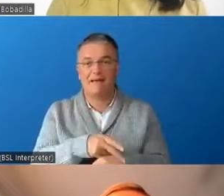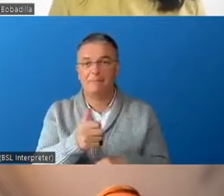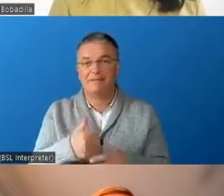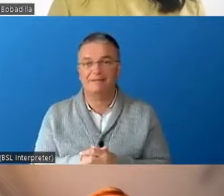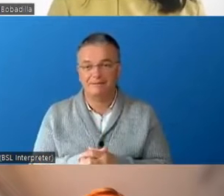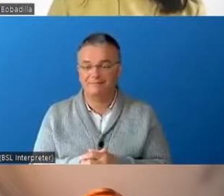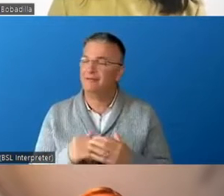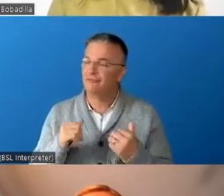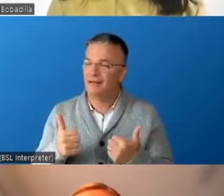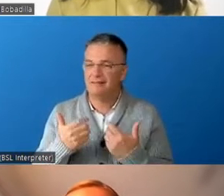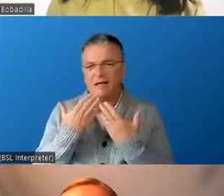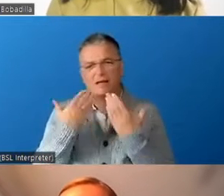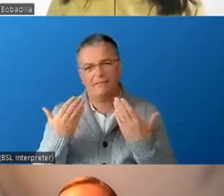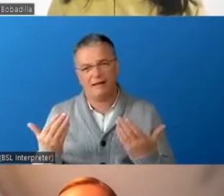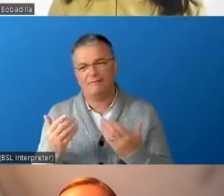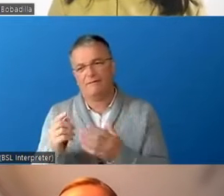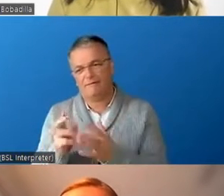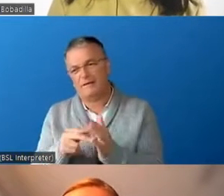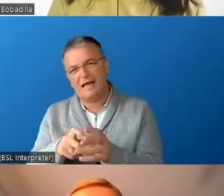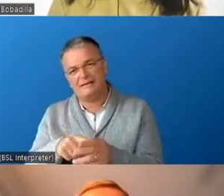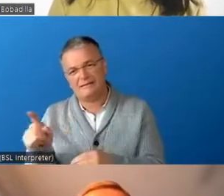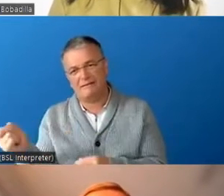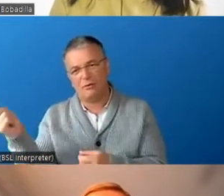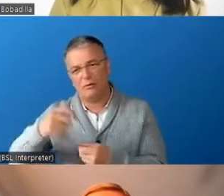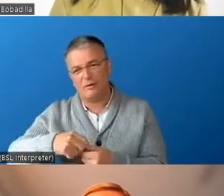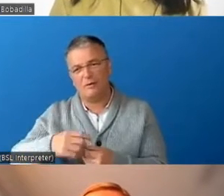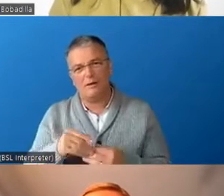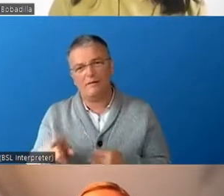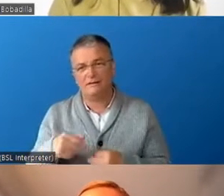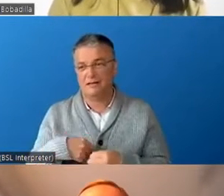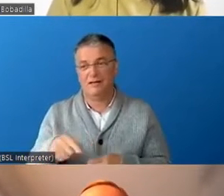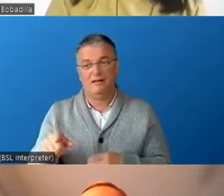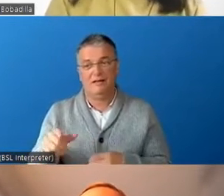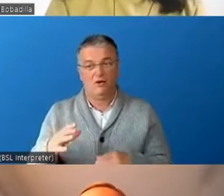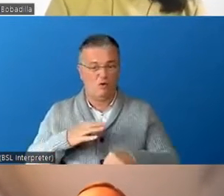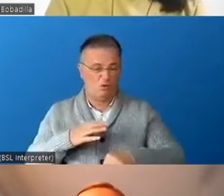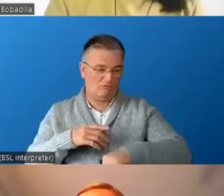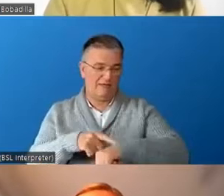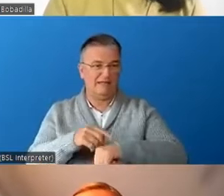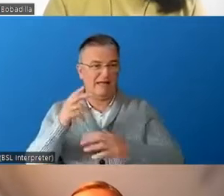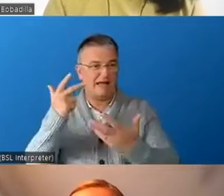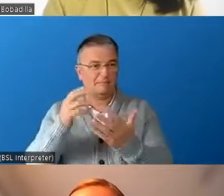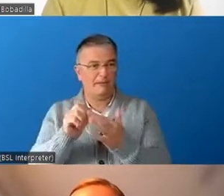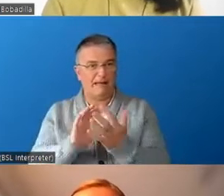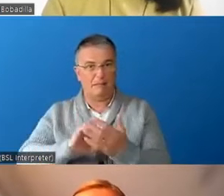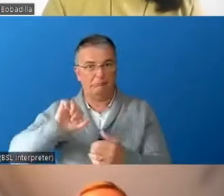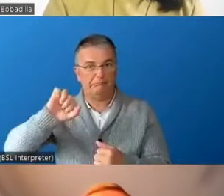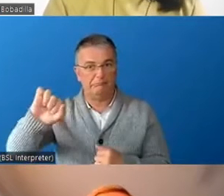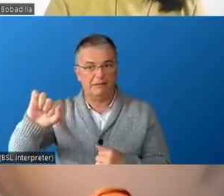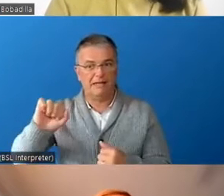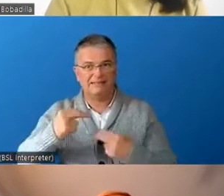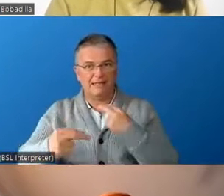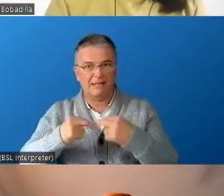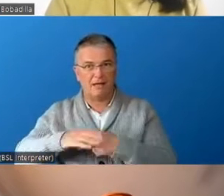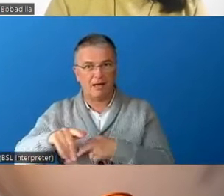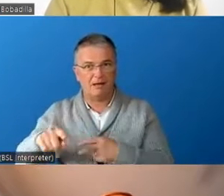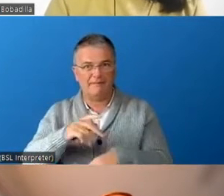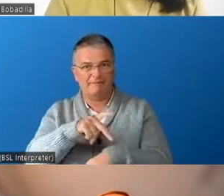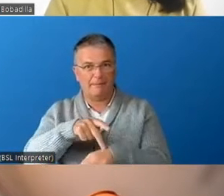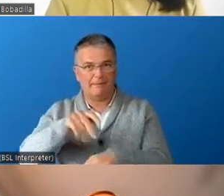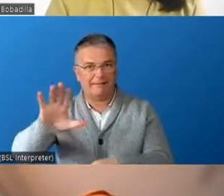And we are so thankful for Nancy for being with us, even though it's already 8 p.m. Dinner time in the Philippines.